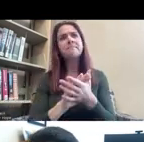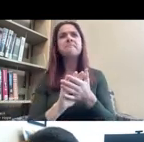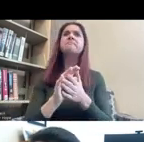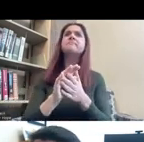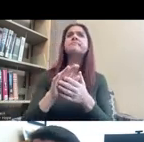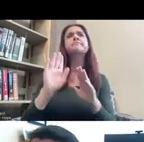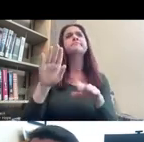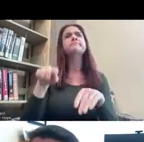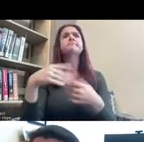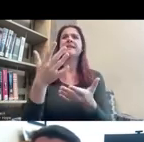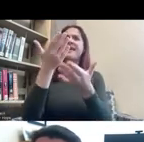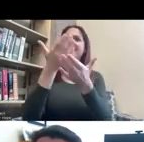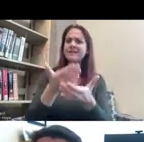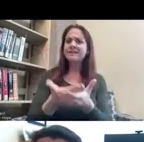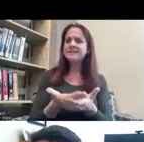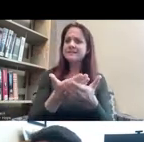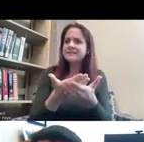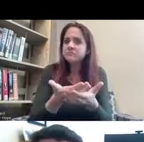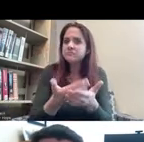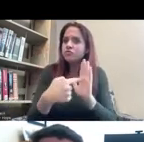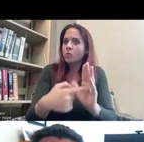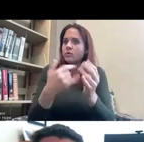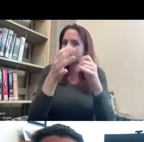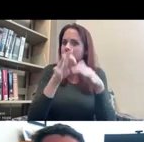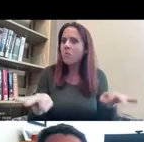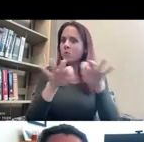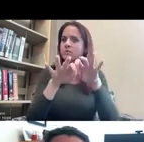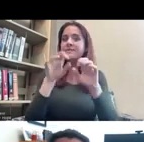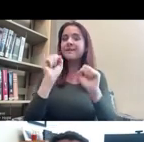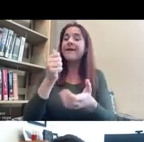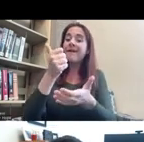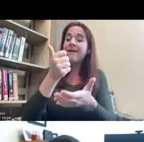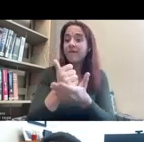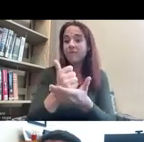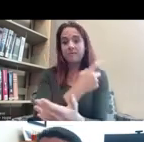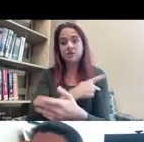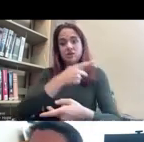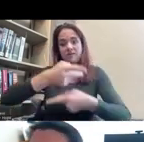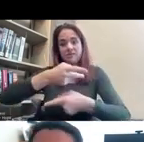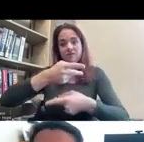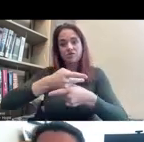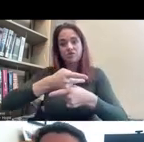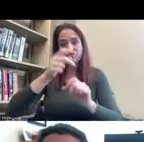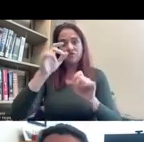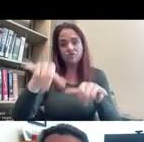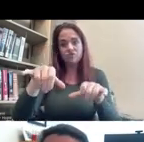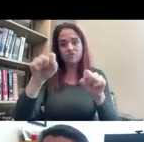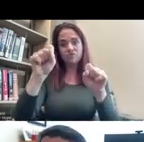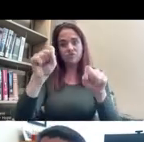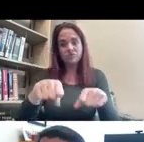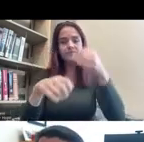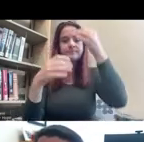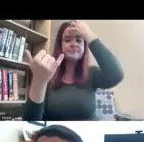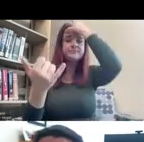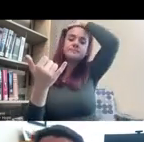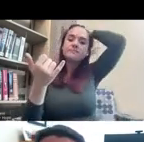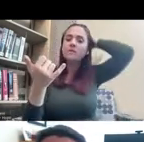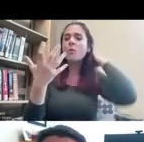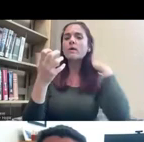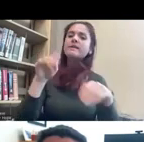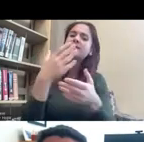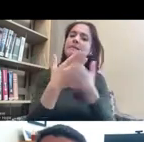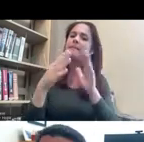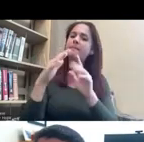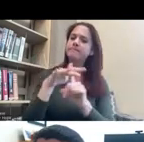that this is very important and can help with patient care. So just want to first give some background